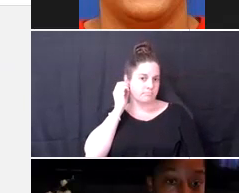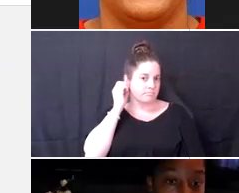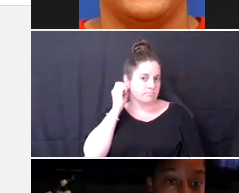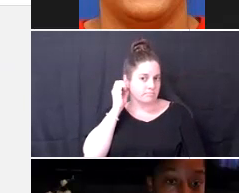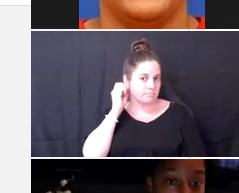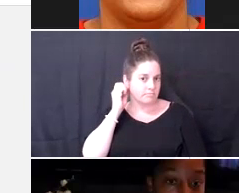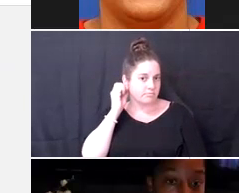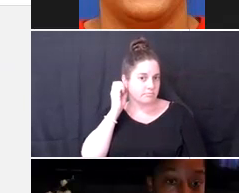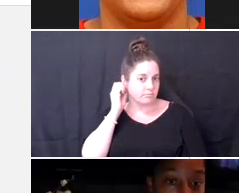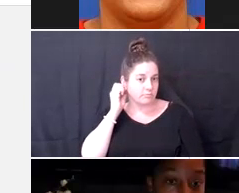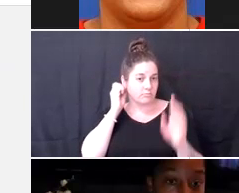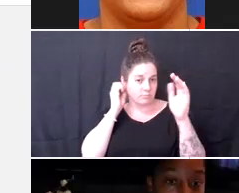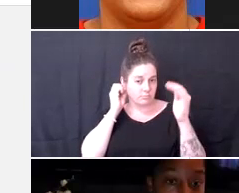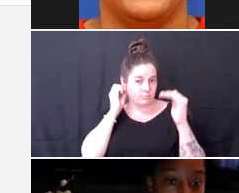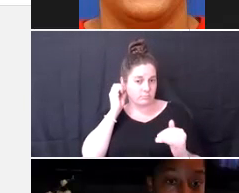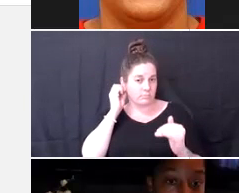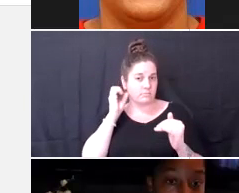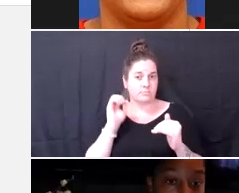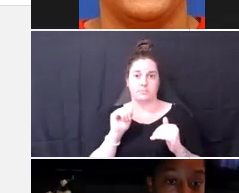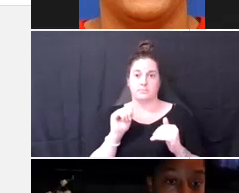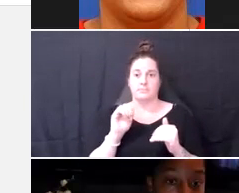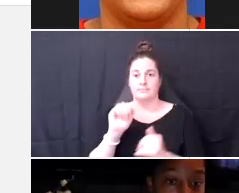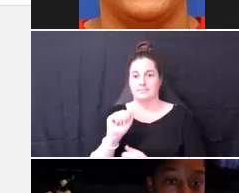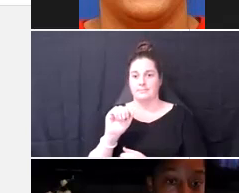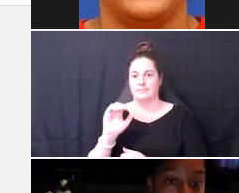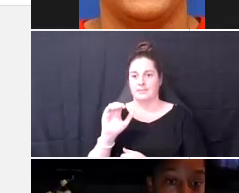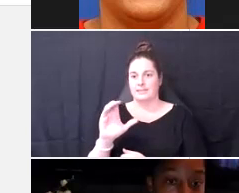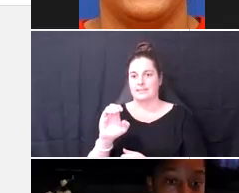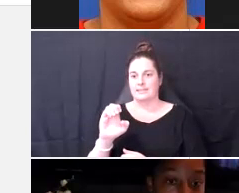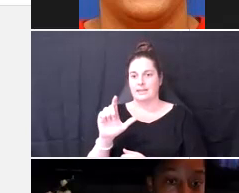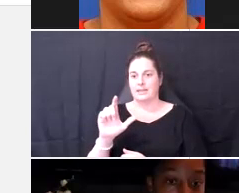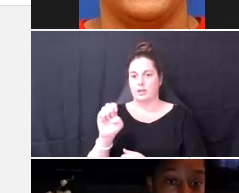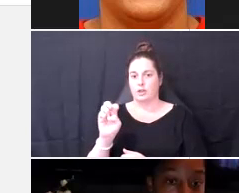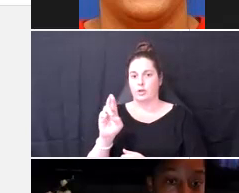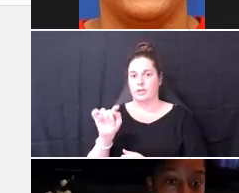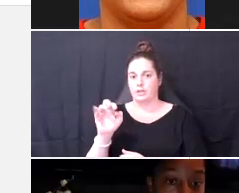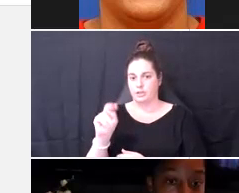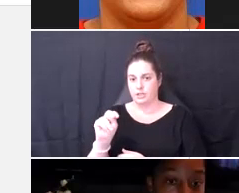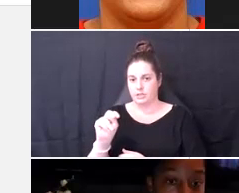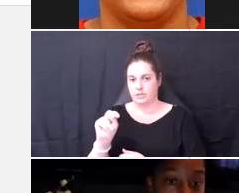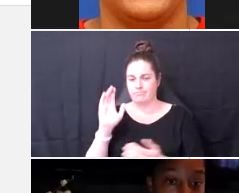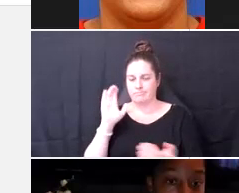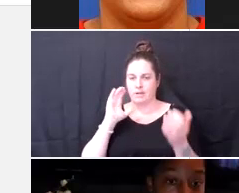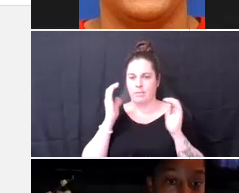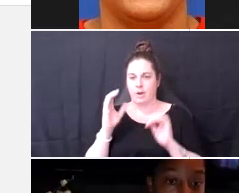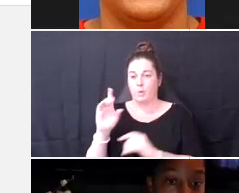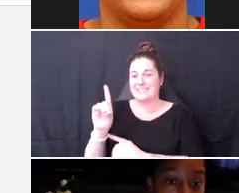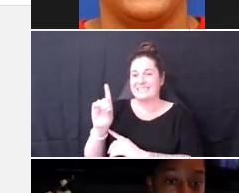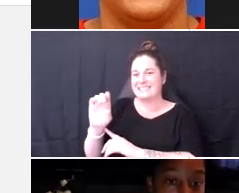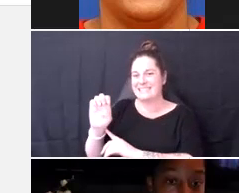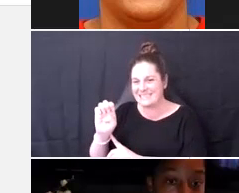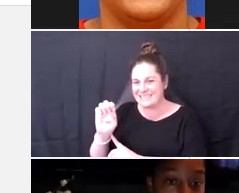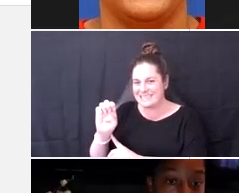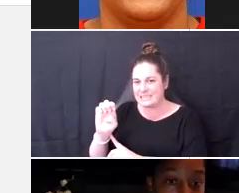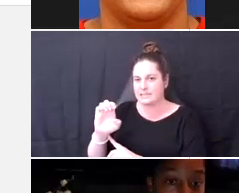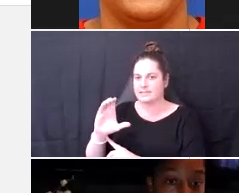Acceleration versus deceleration. So, well, we know acceleration in our